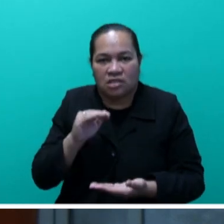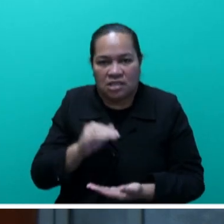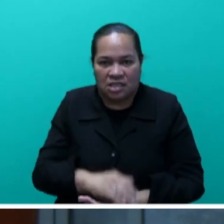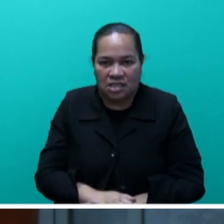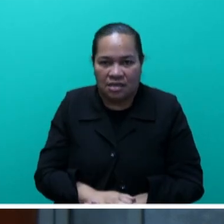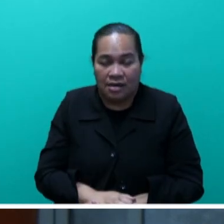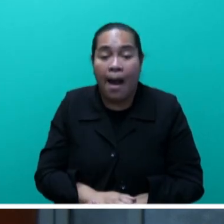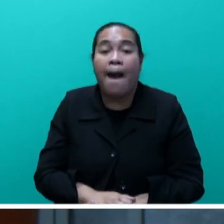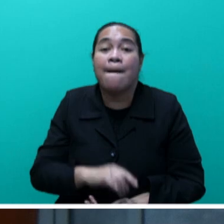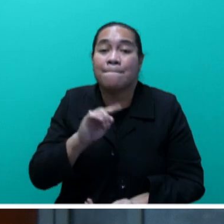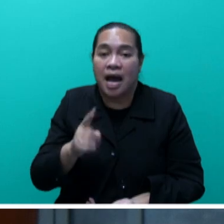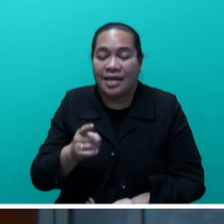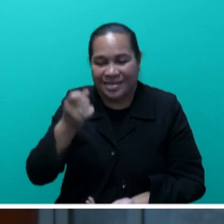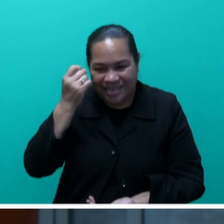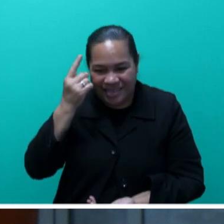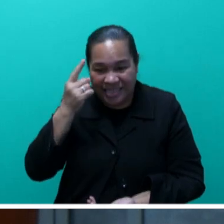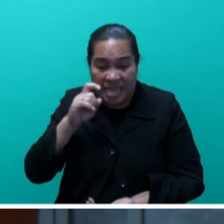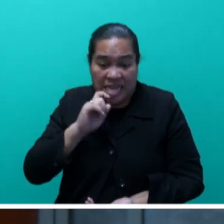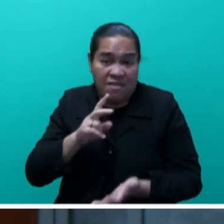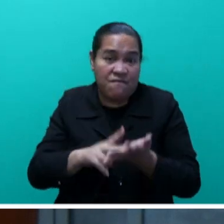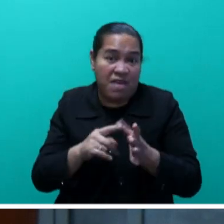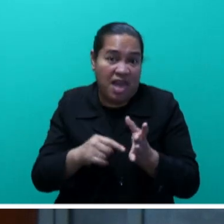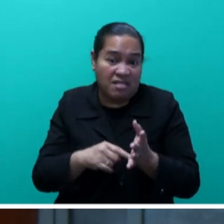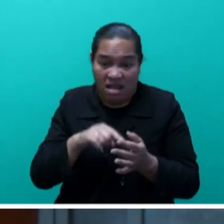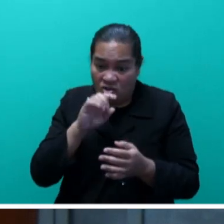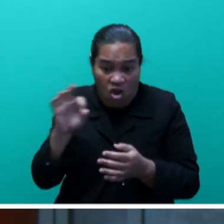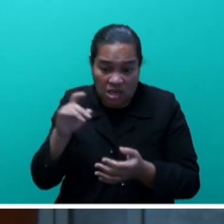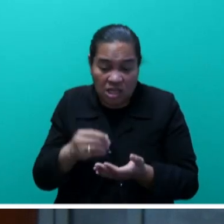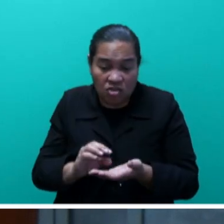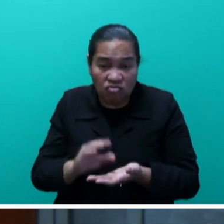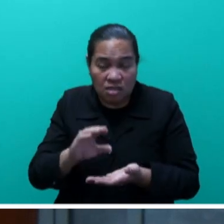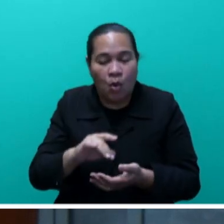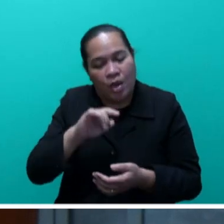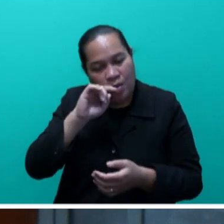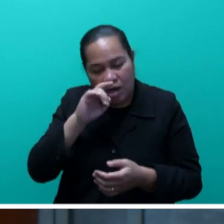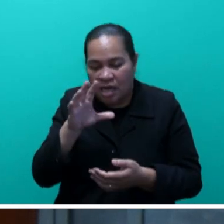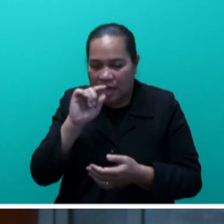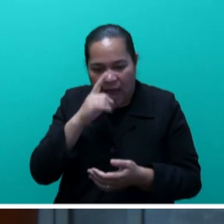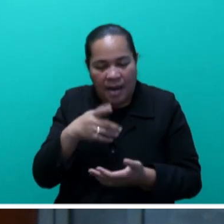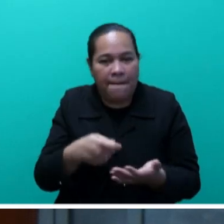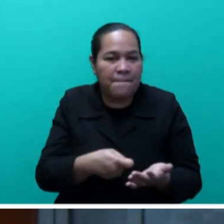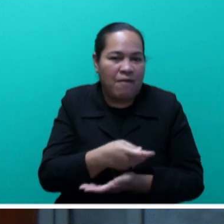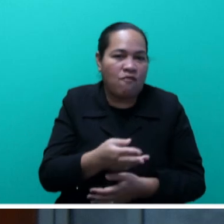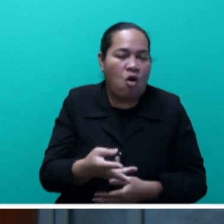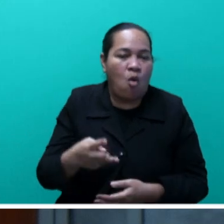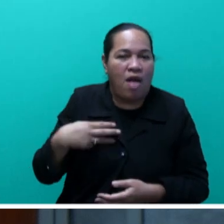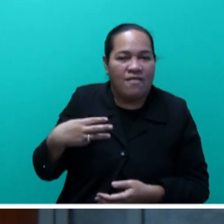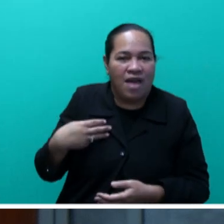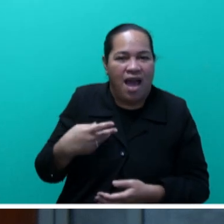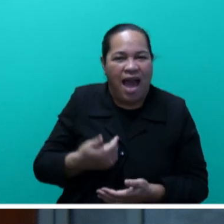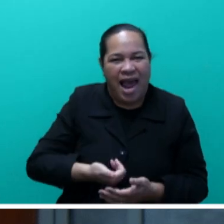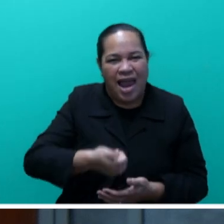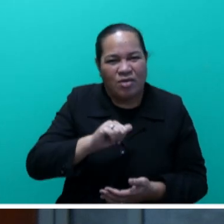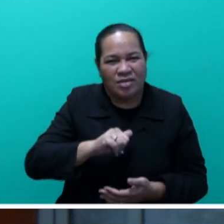also understand that without the VAT increase, we could not pay for increased welfare allowances, we could not pay for better health care, and we could